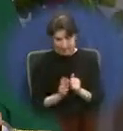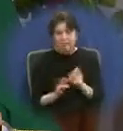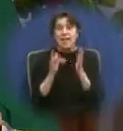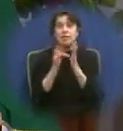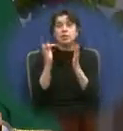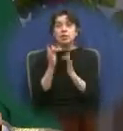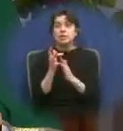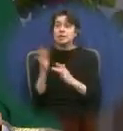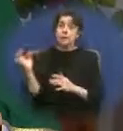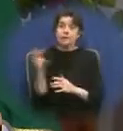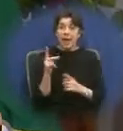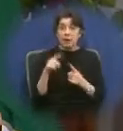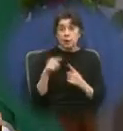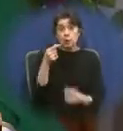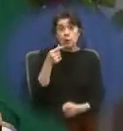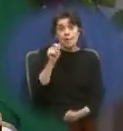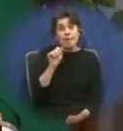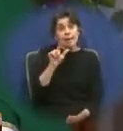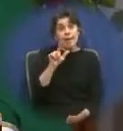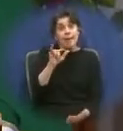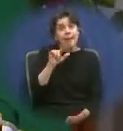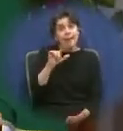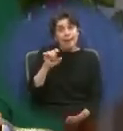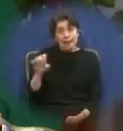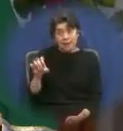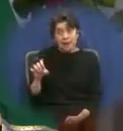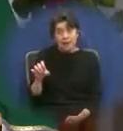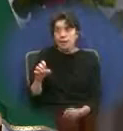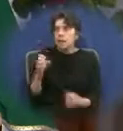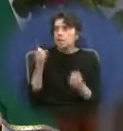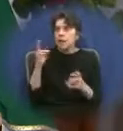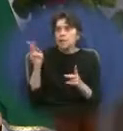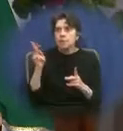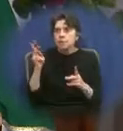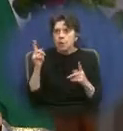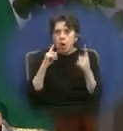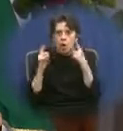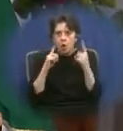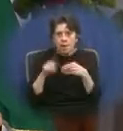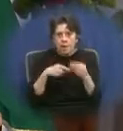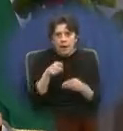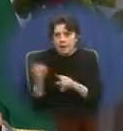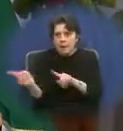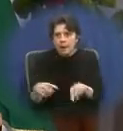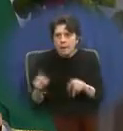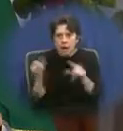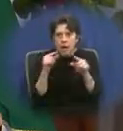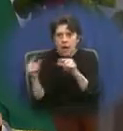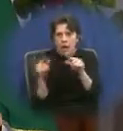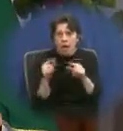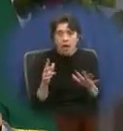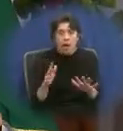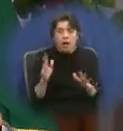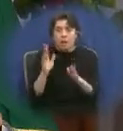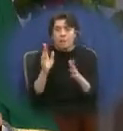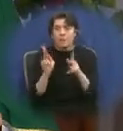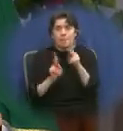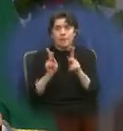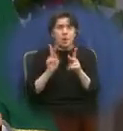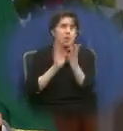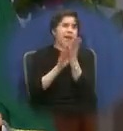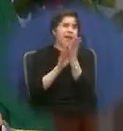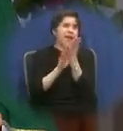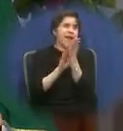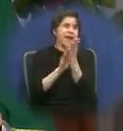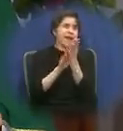the power of the Spirit, and news of him spread throughout the whole region. He taught in their synagogues and was praised by all.